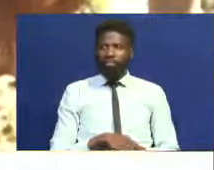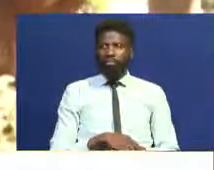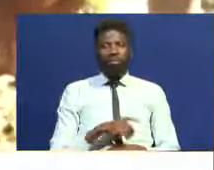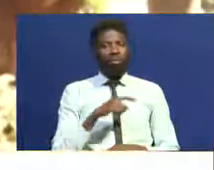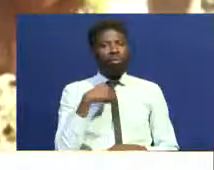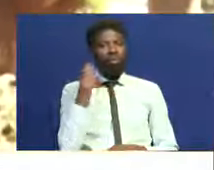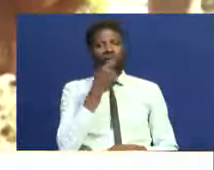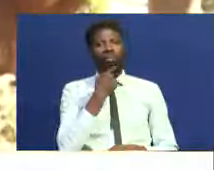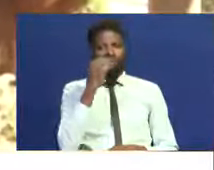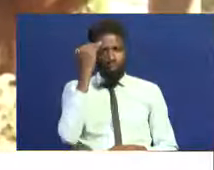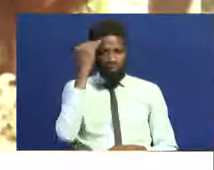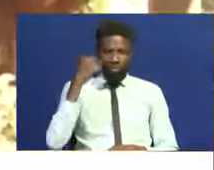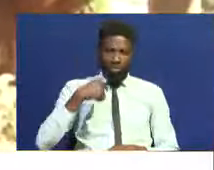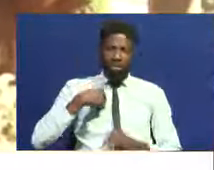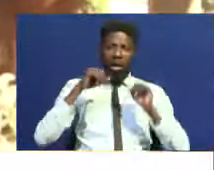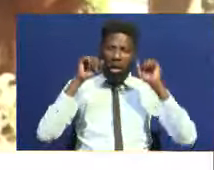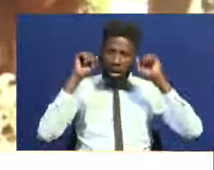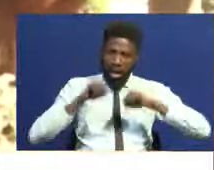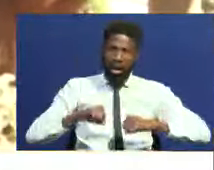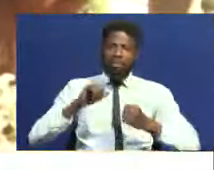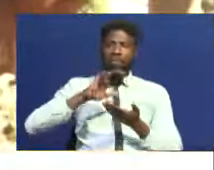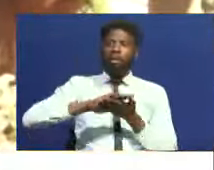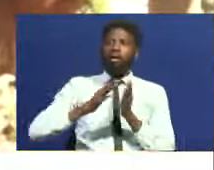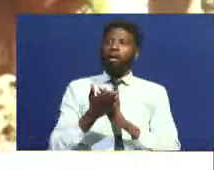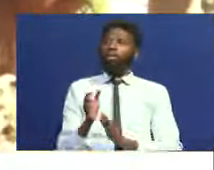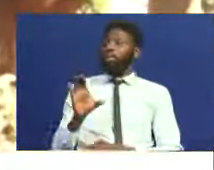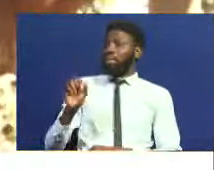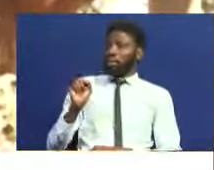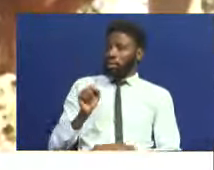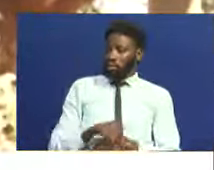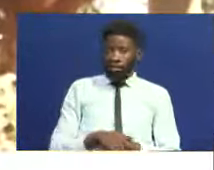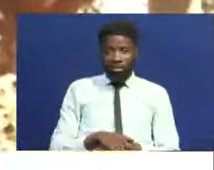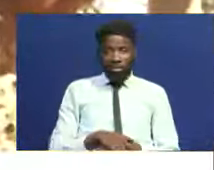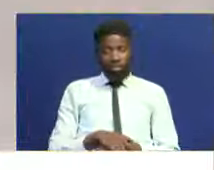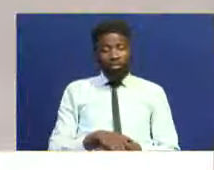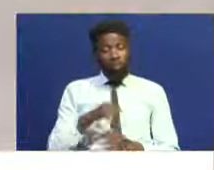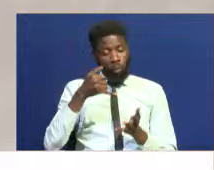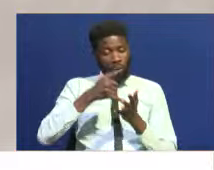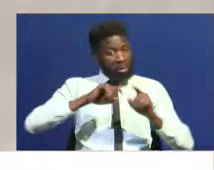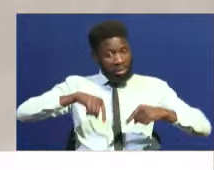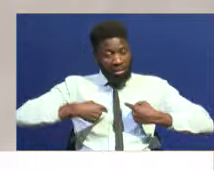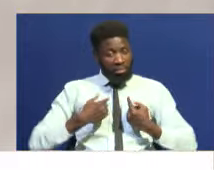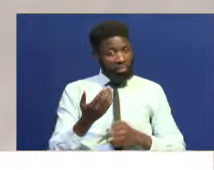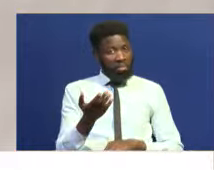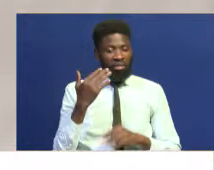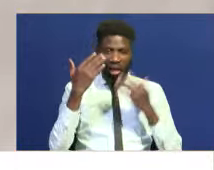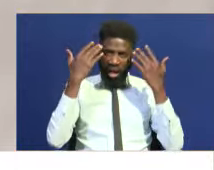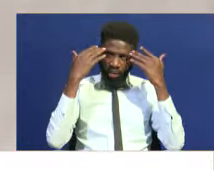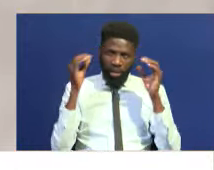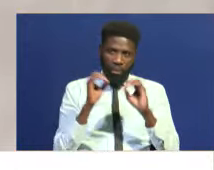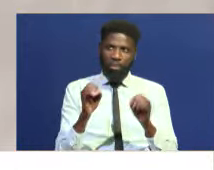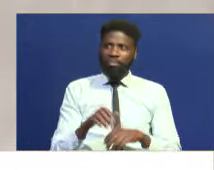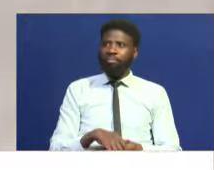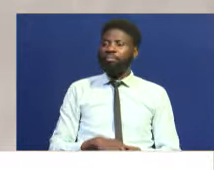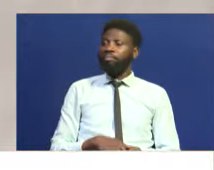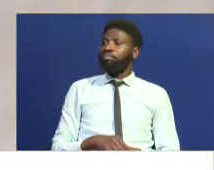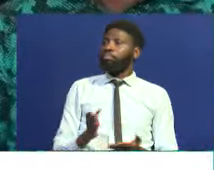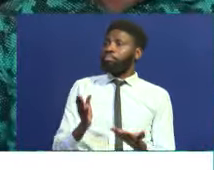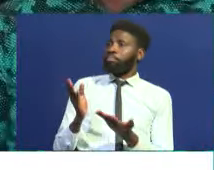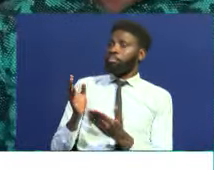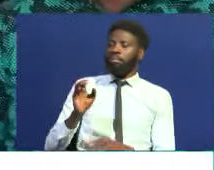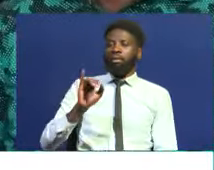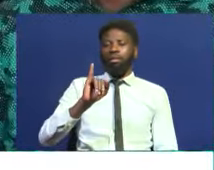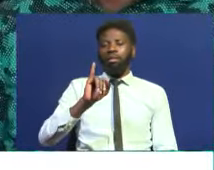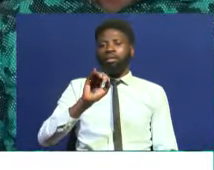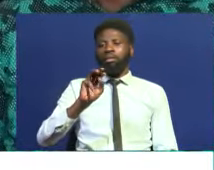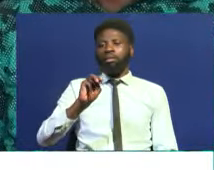waziri? Hakuna. Hata mimi mwenyewe siwadangani sikujua. And finally, the people of Imenti have raised concerns over what